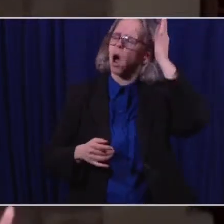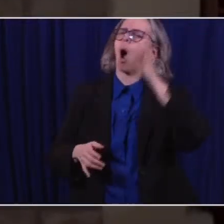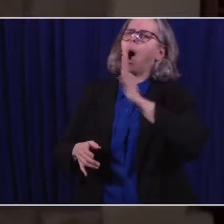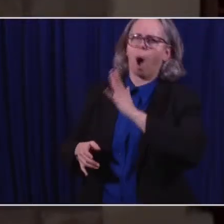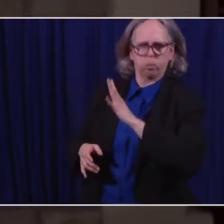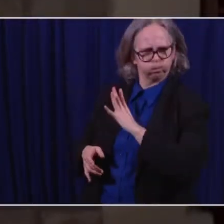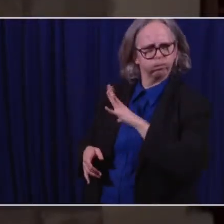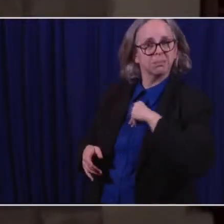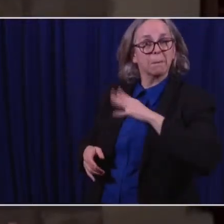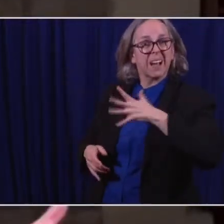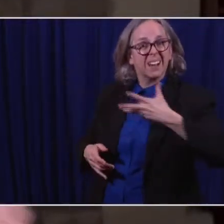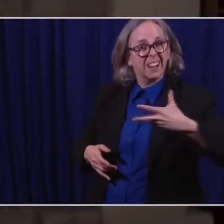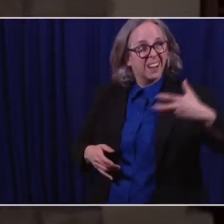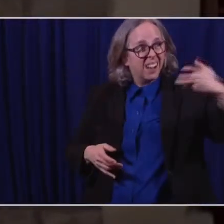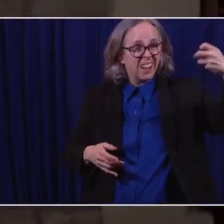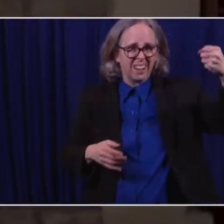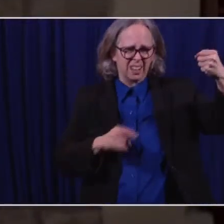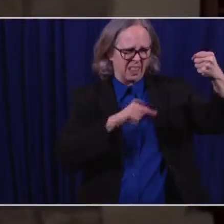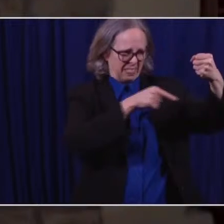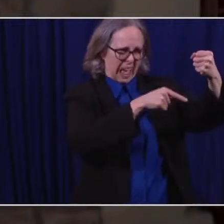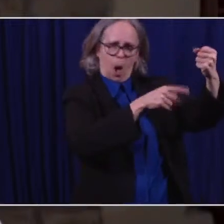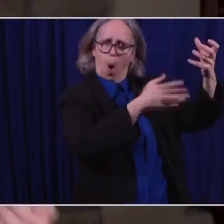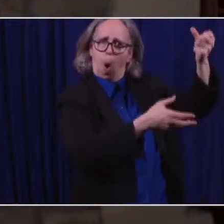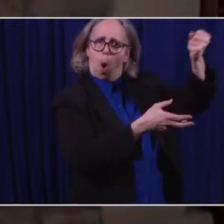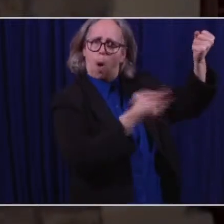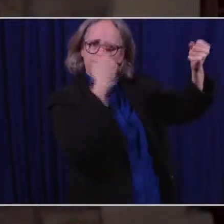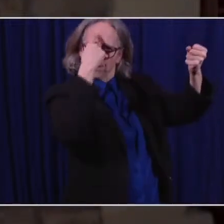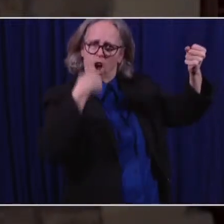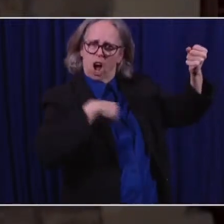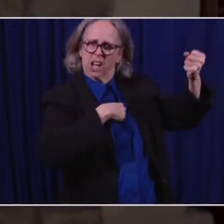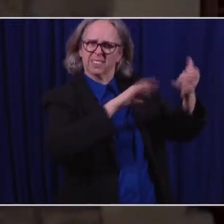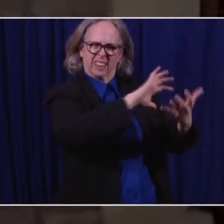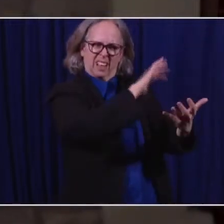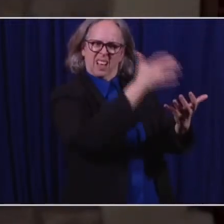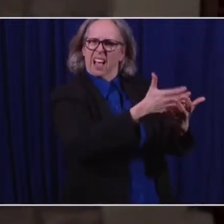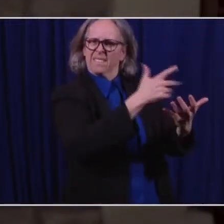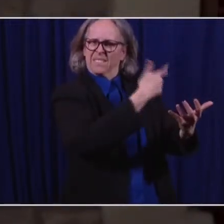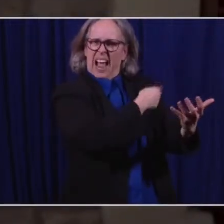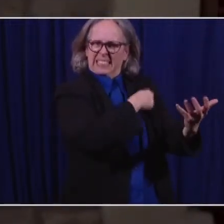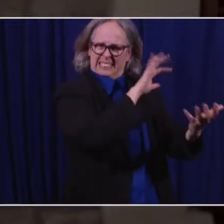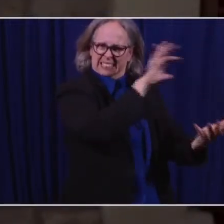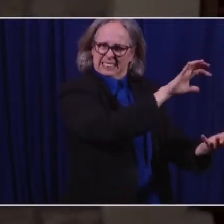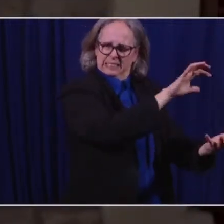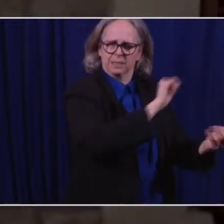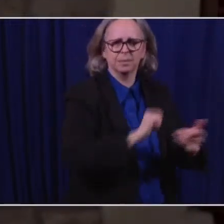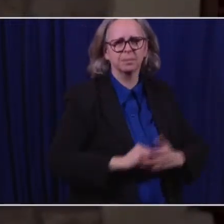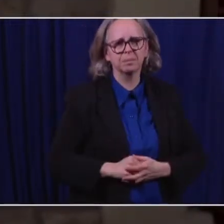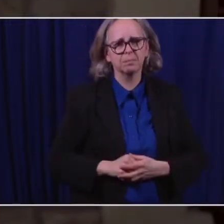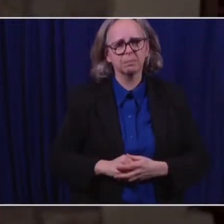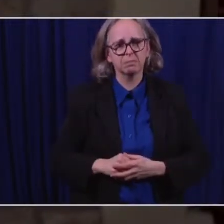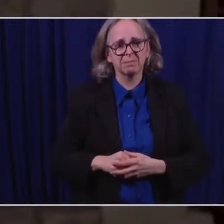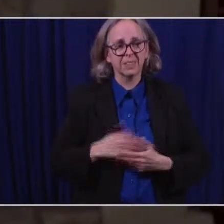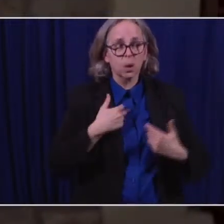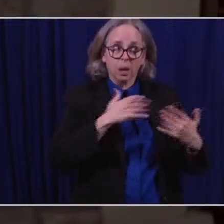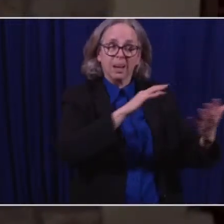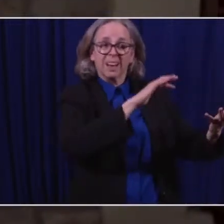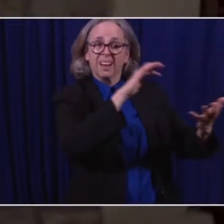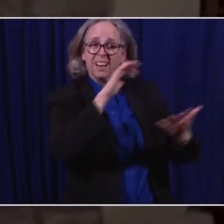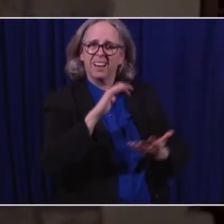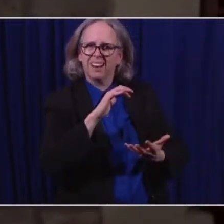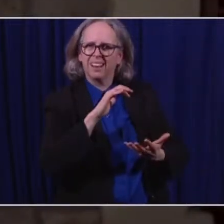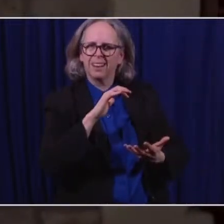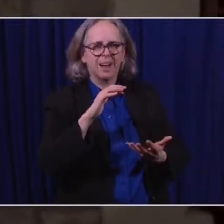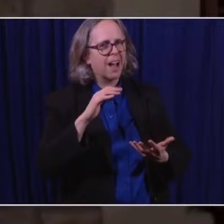good number of them are still banked. So they show us as getting them, but we have not got them. And the only time they're pulled down